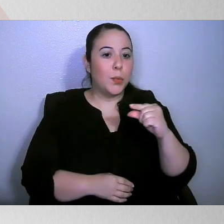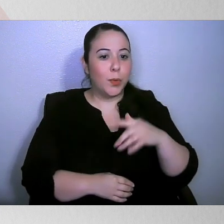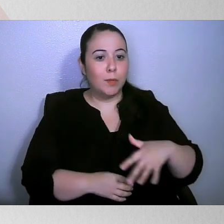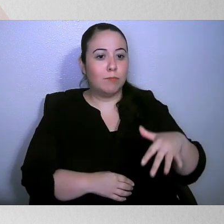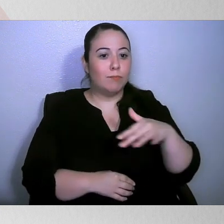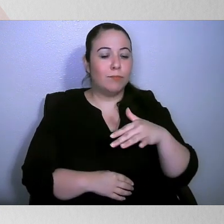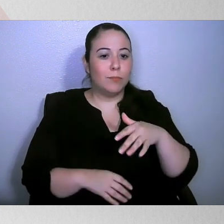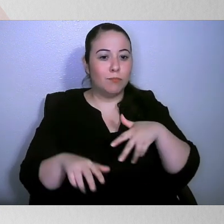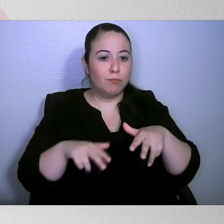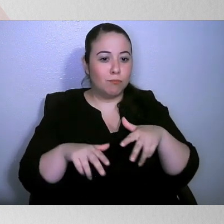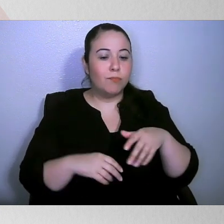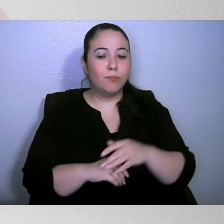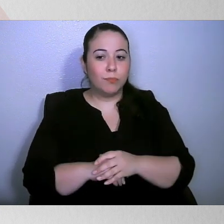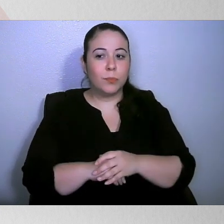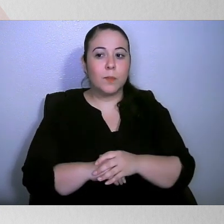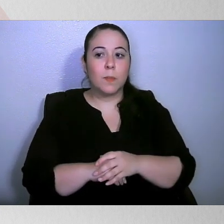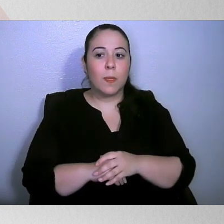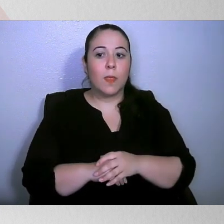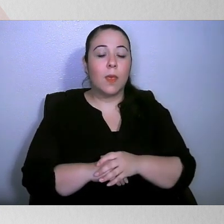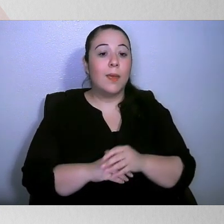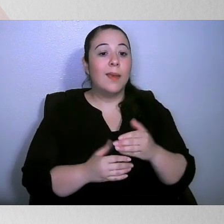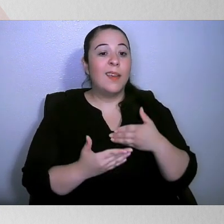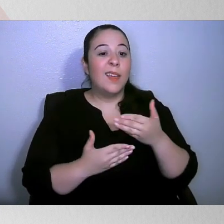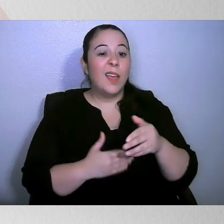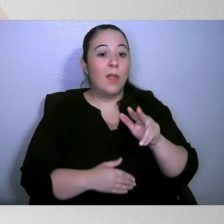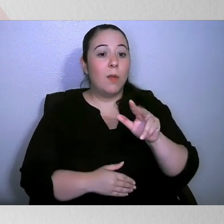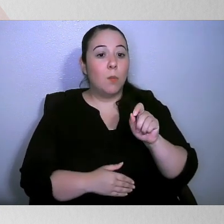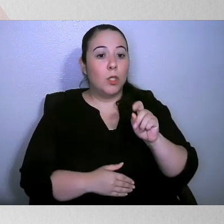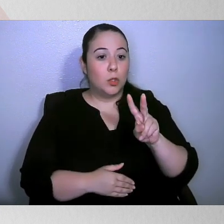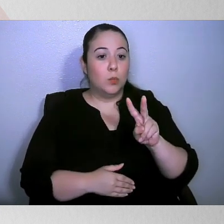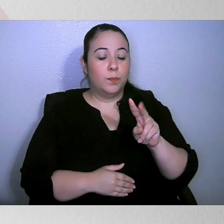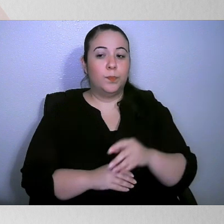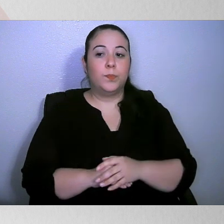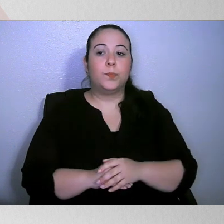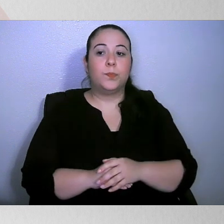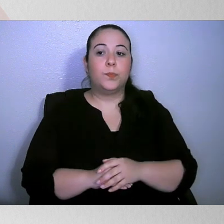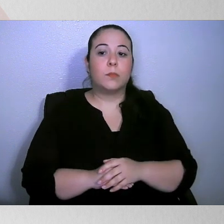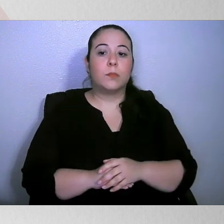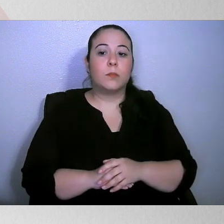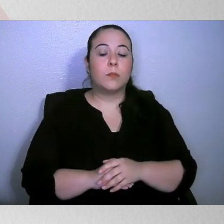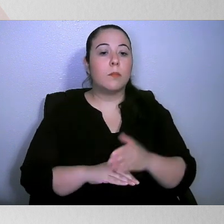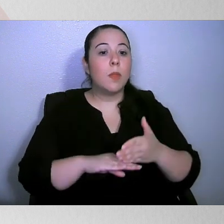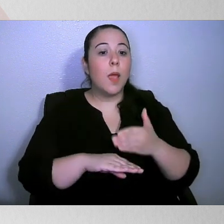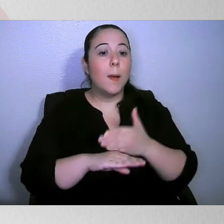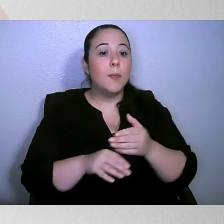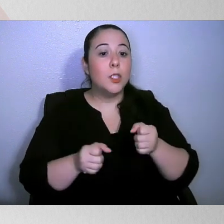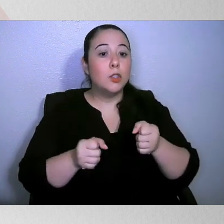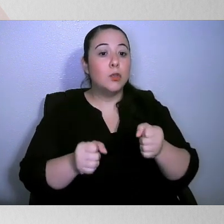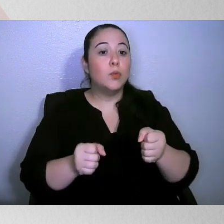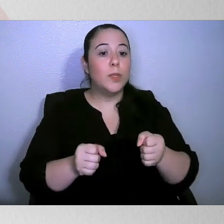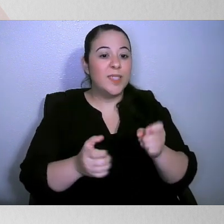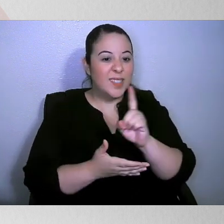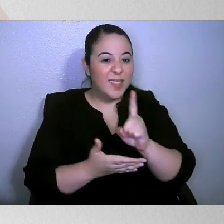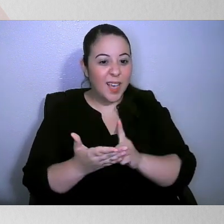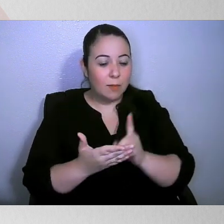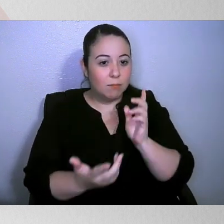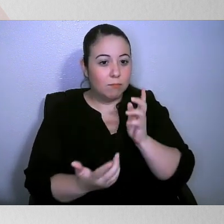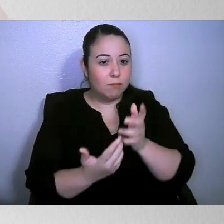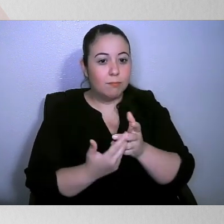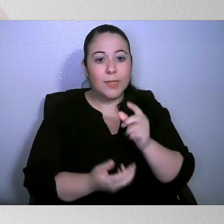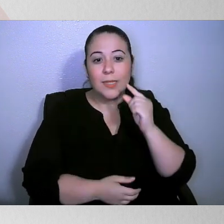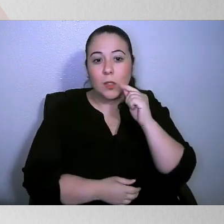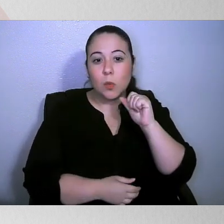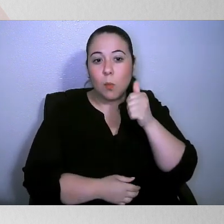Mobility Strategy 3.2, Regulatory and Policy. Update street design standards to be consistent with the SA Tomorrow goals